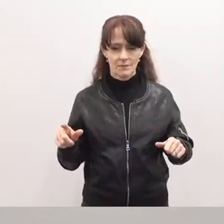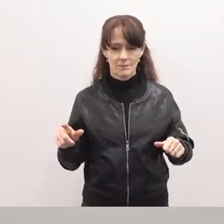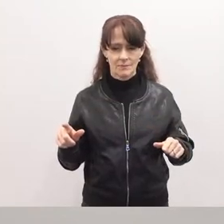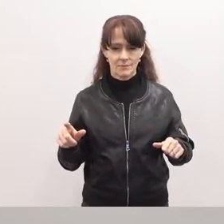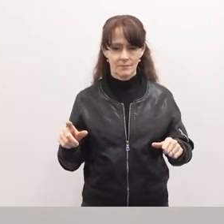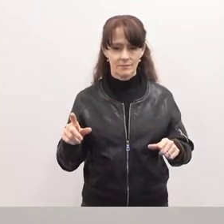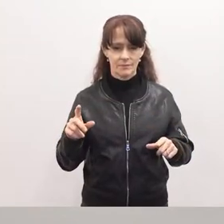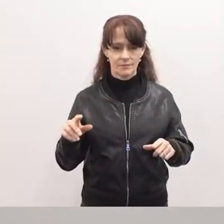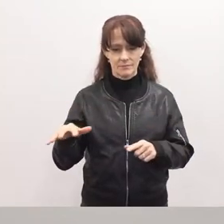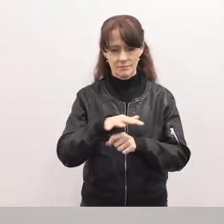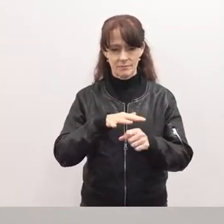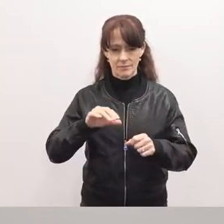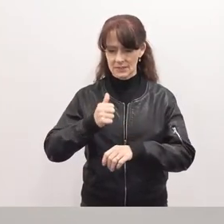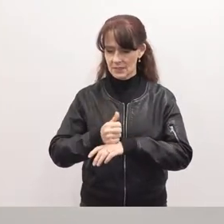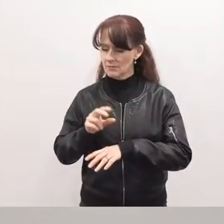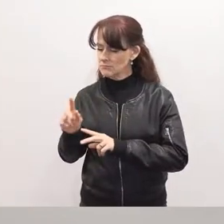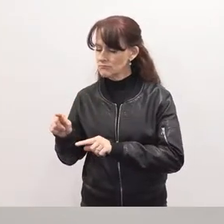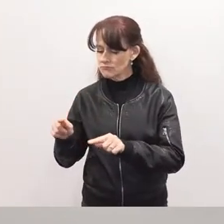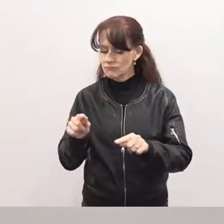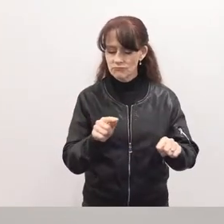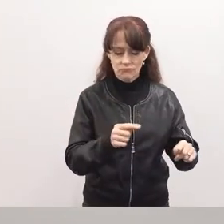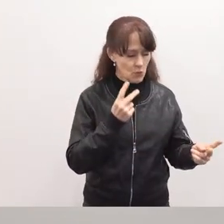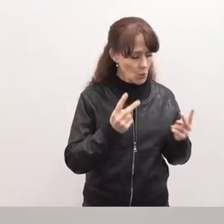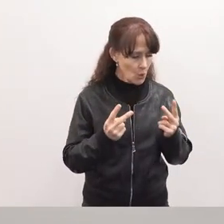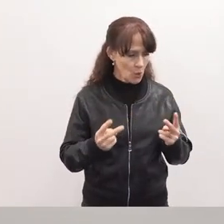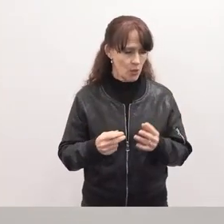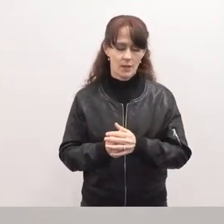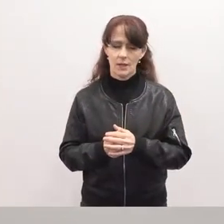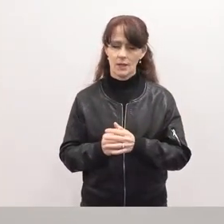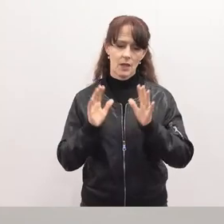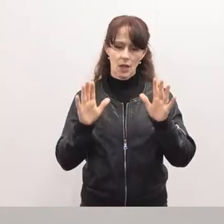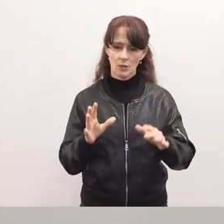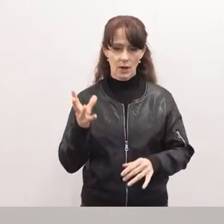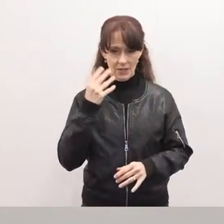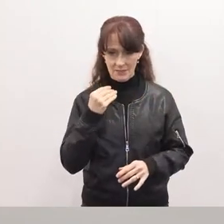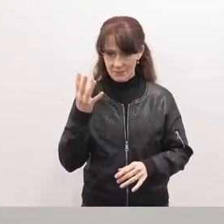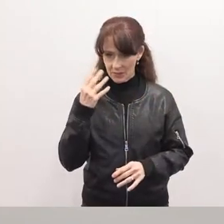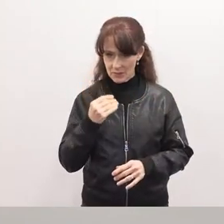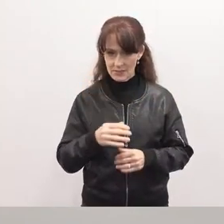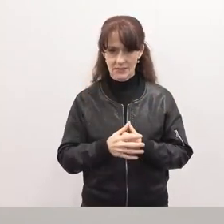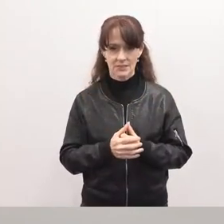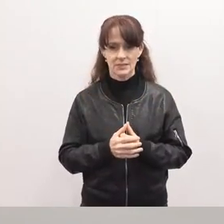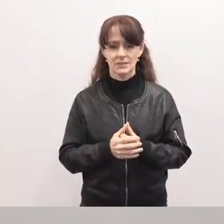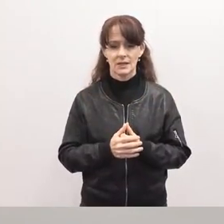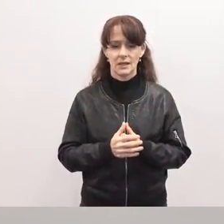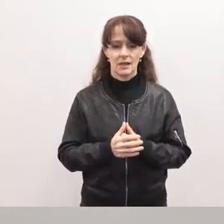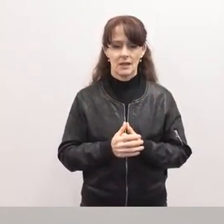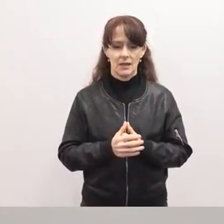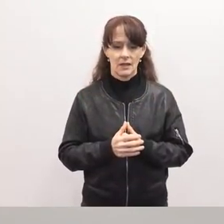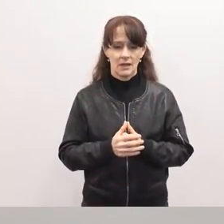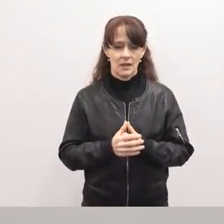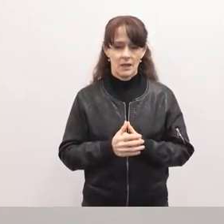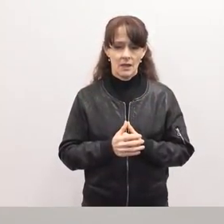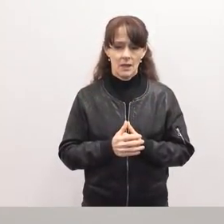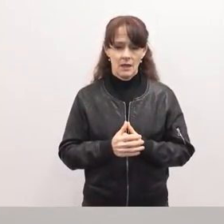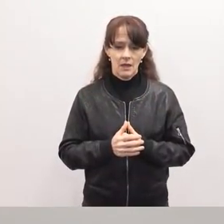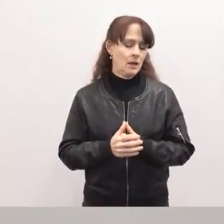different stations that they had set up. And so it was a great experience. I had absolutely